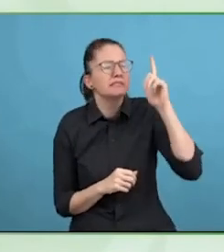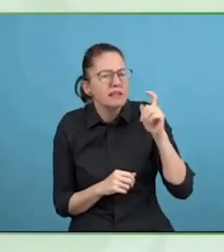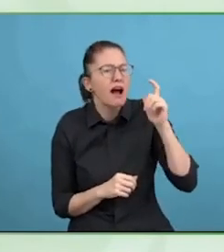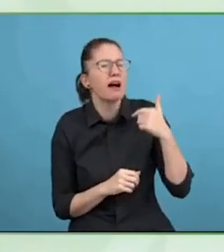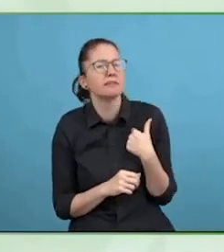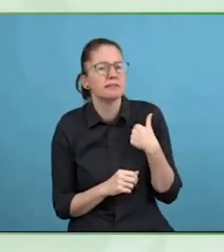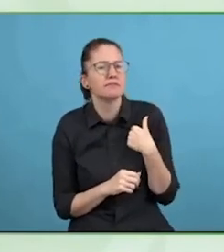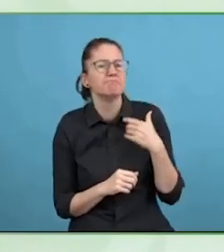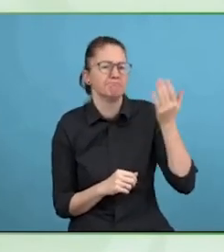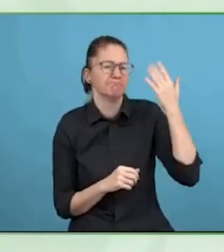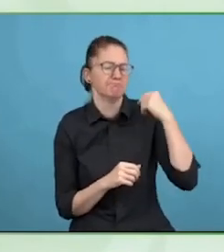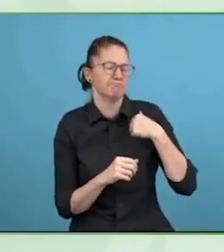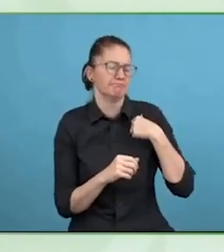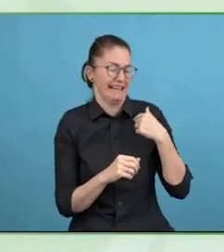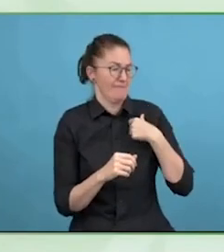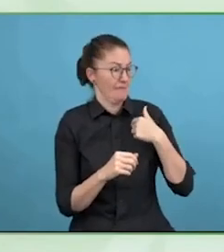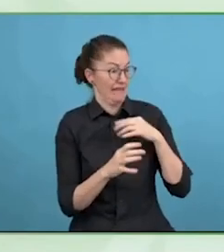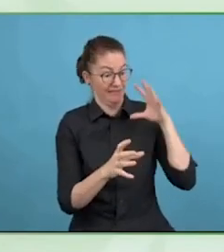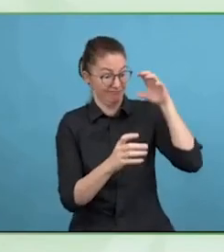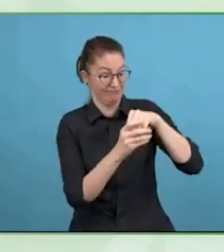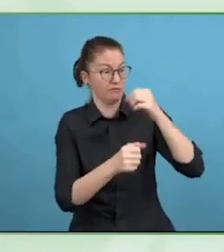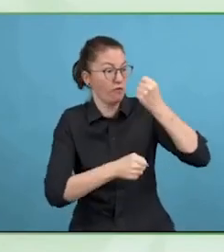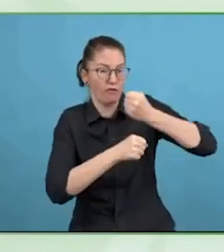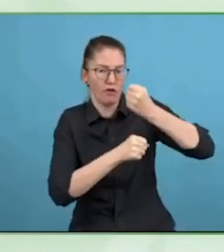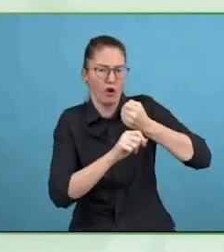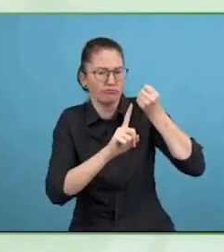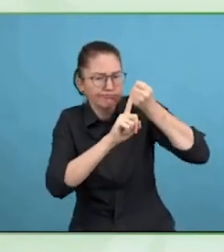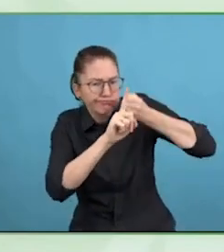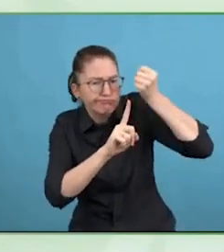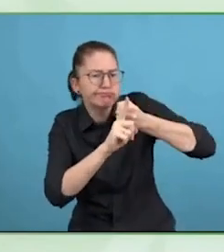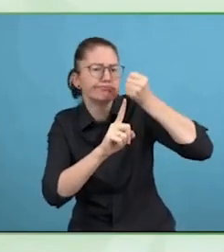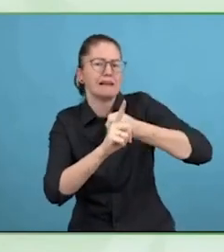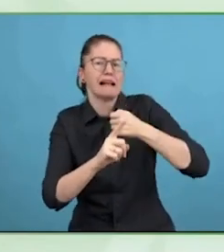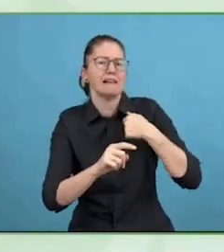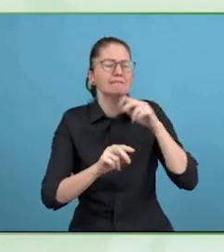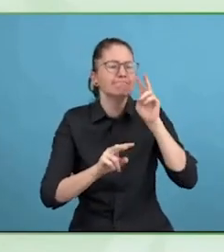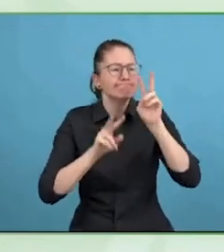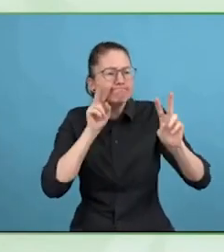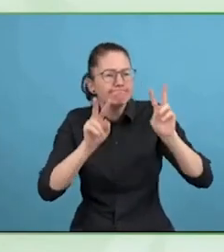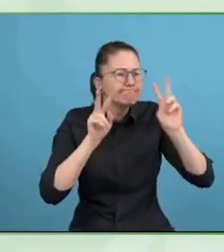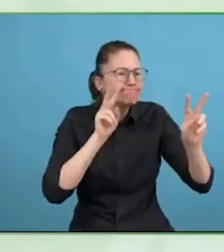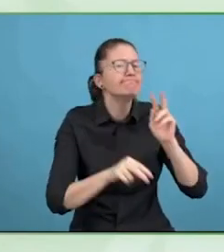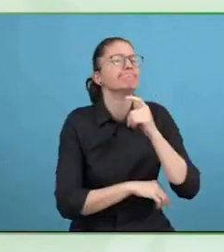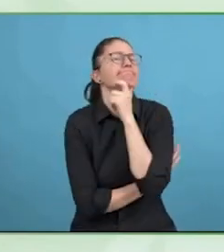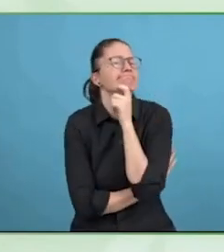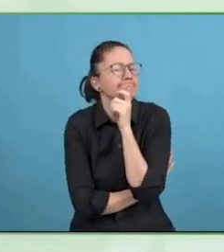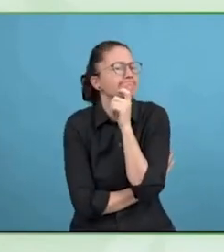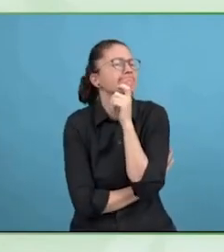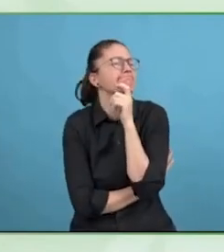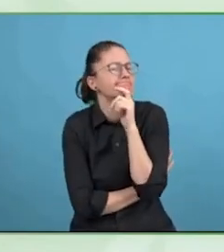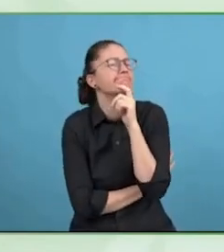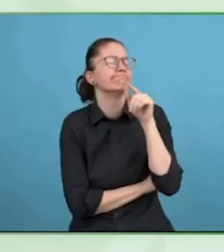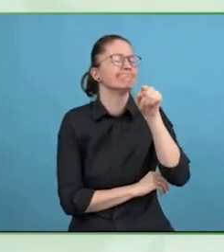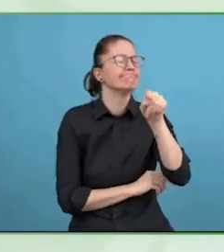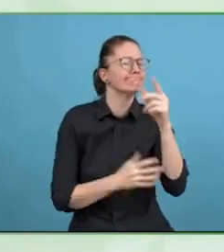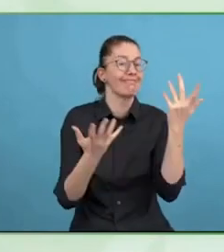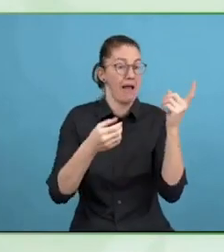How do I actually do it? So we wanted to provide a solution. And we were a very small team in